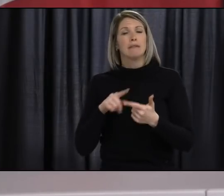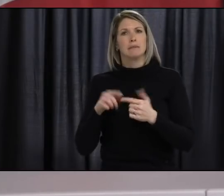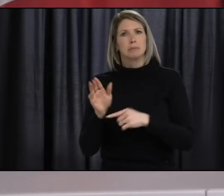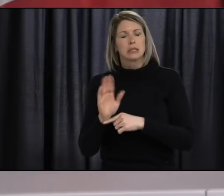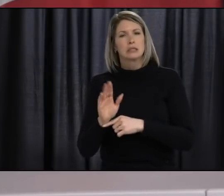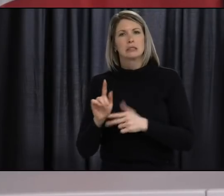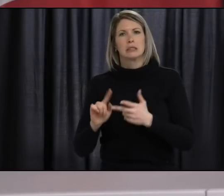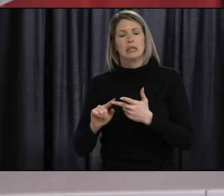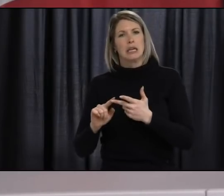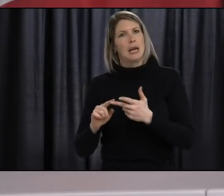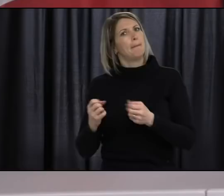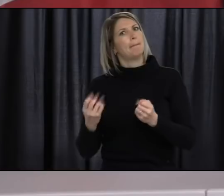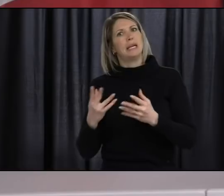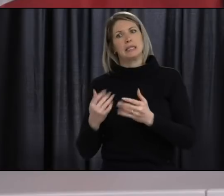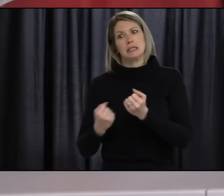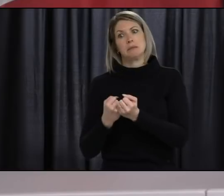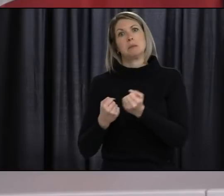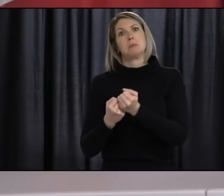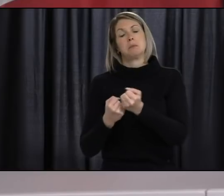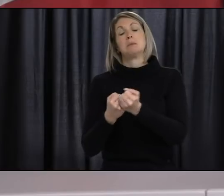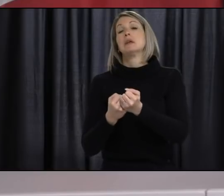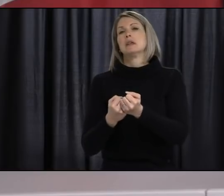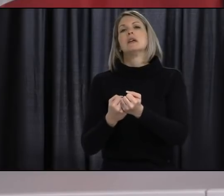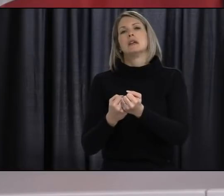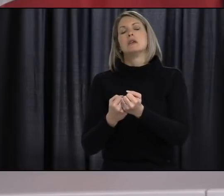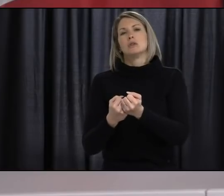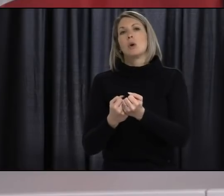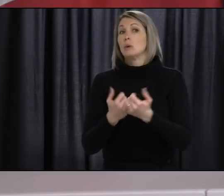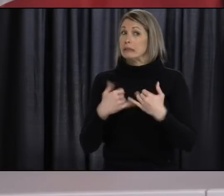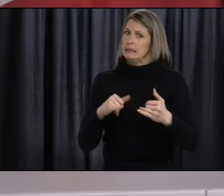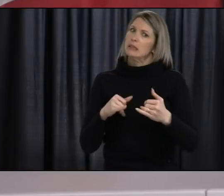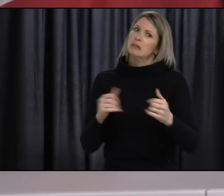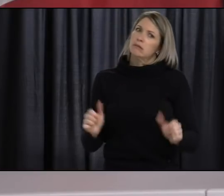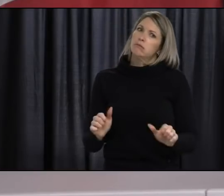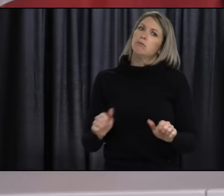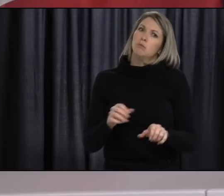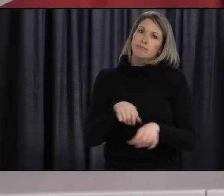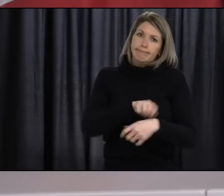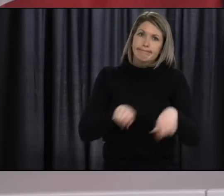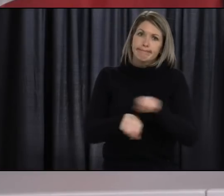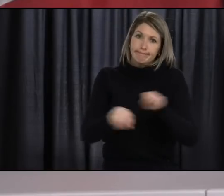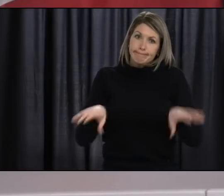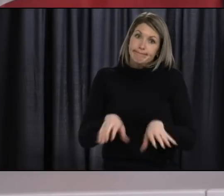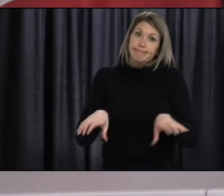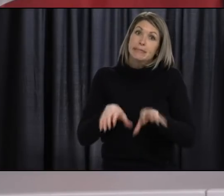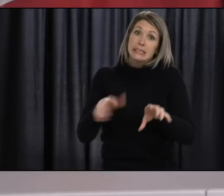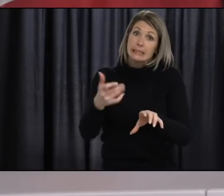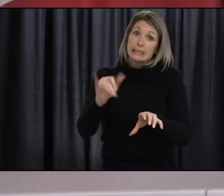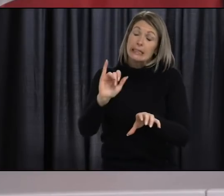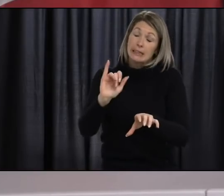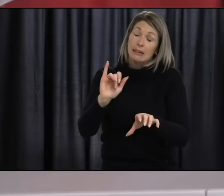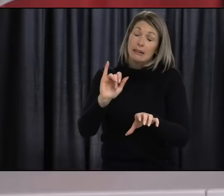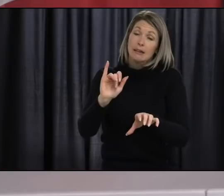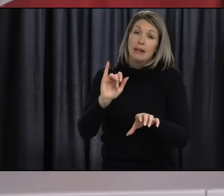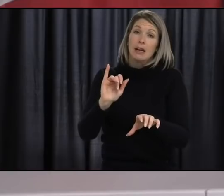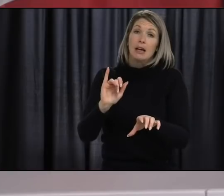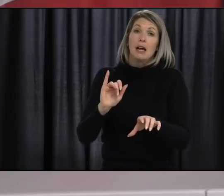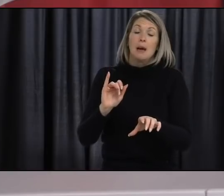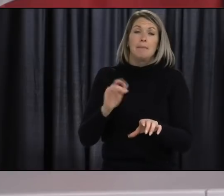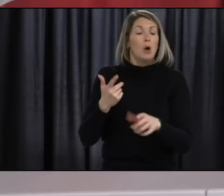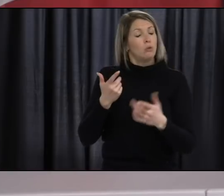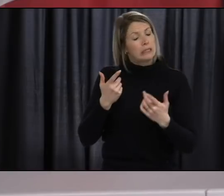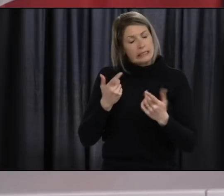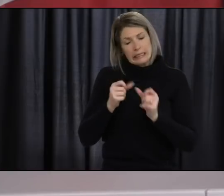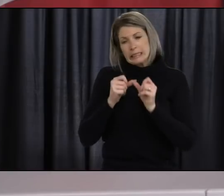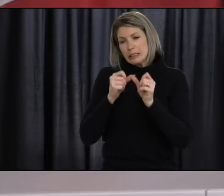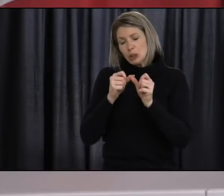and for many people in this province that are disadvantaged already, and they're feeling the impact of this. So it's a lot of work going into this, and